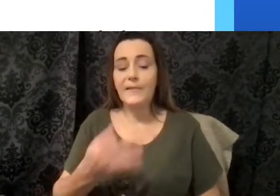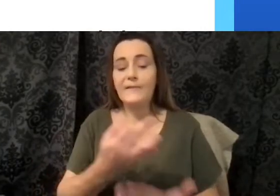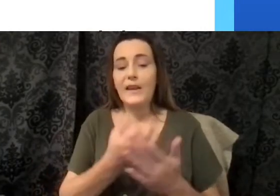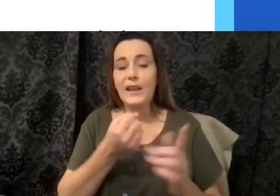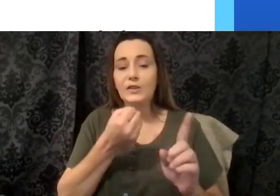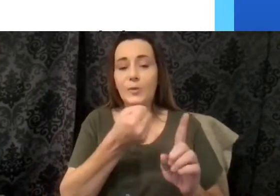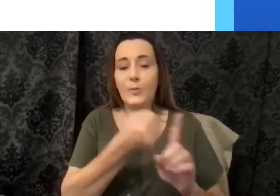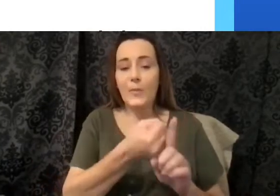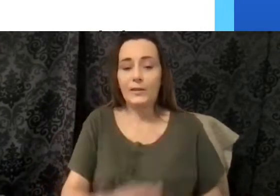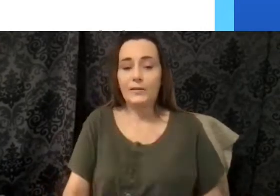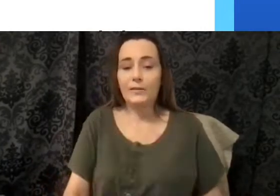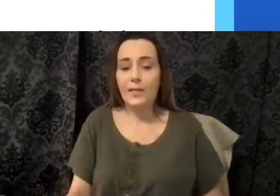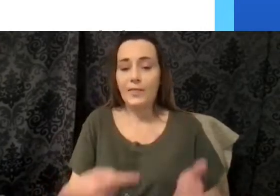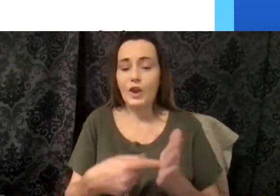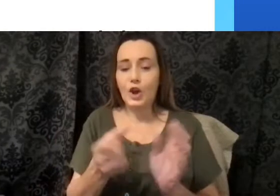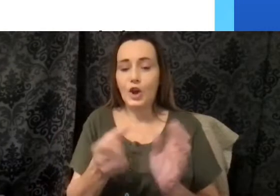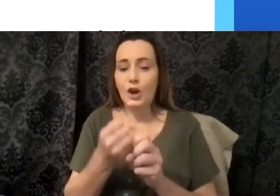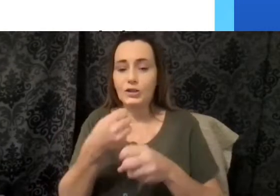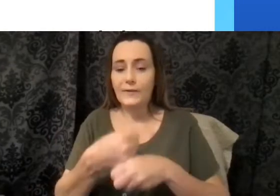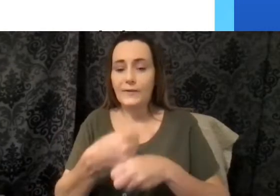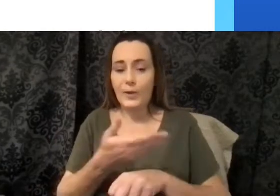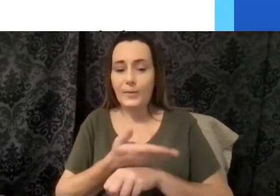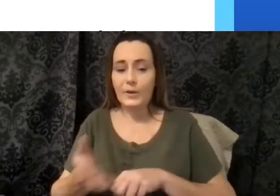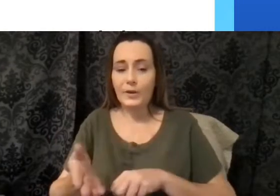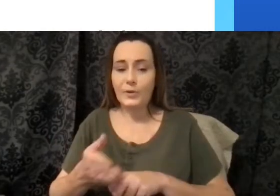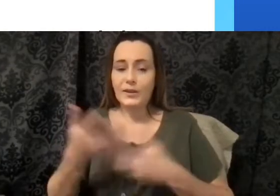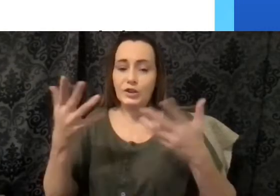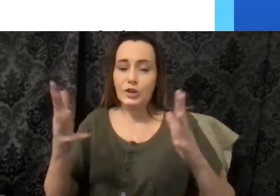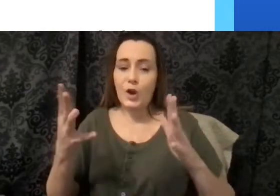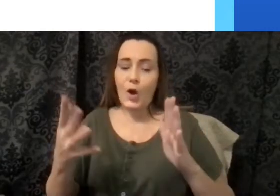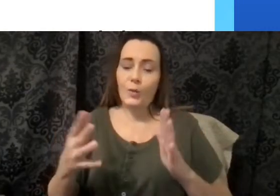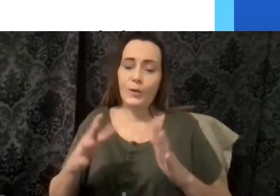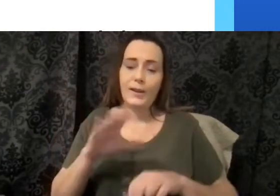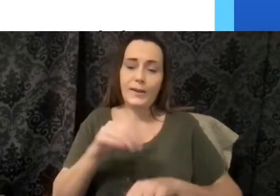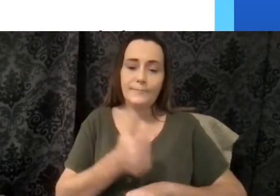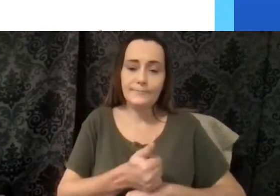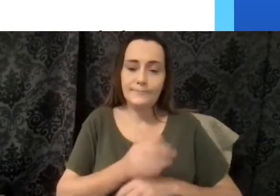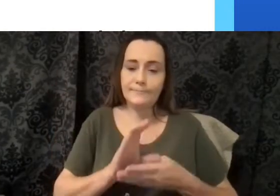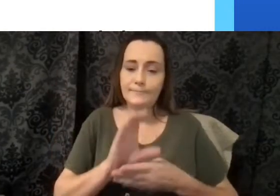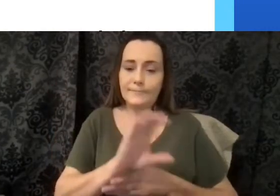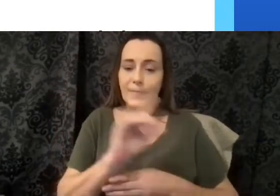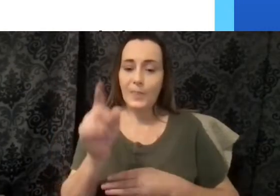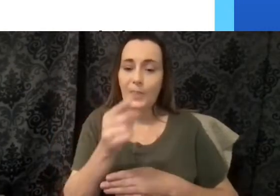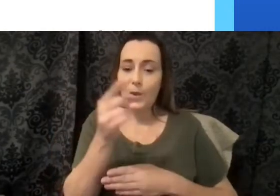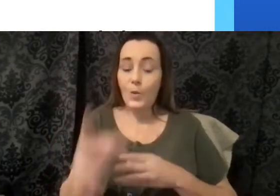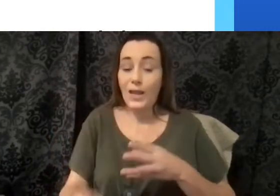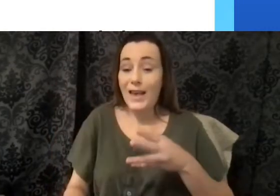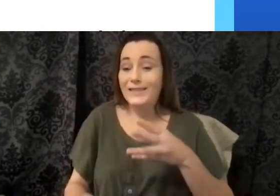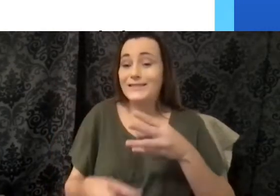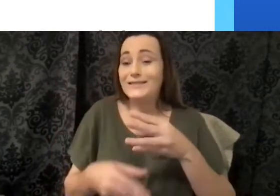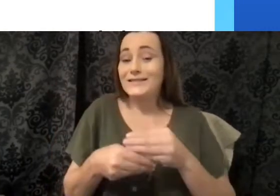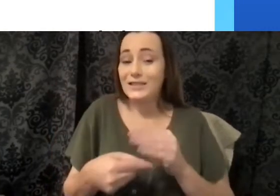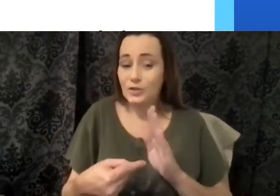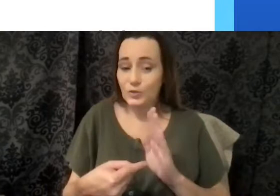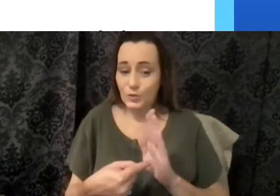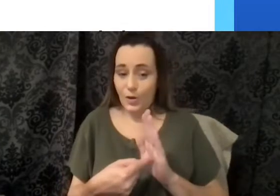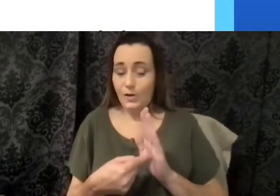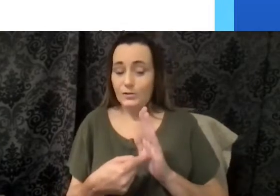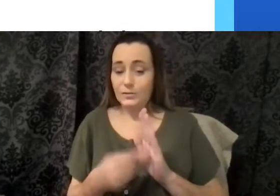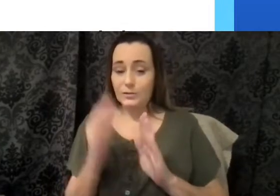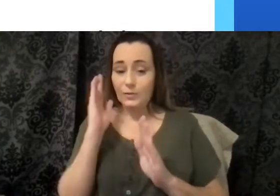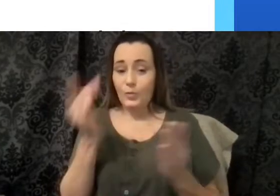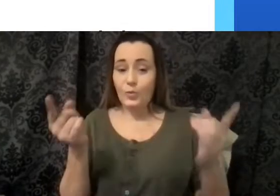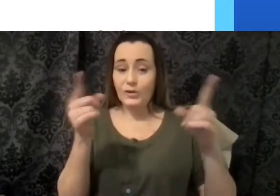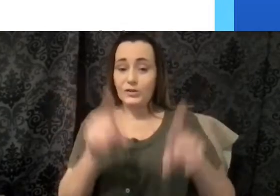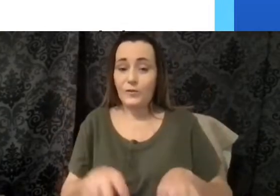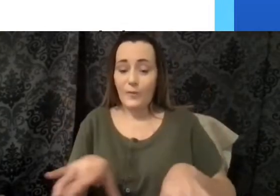of creating this material has already been incurred. The only additional costs that would result from